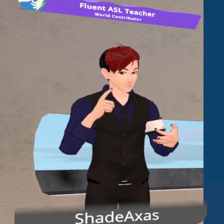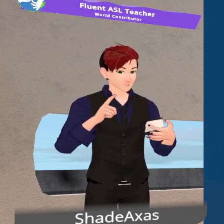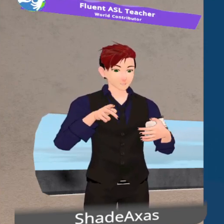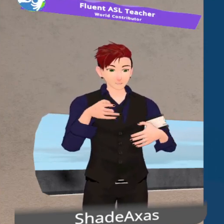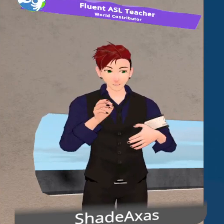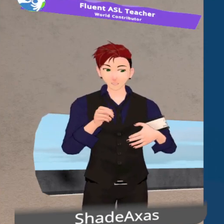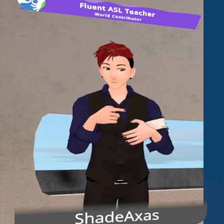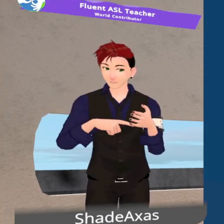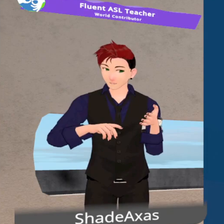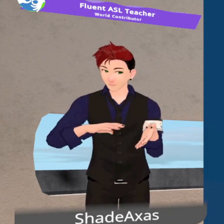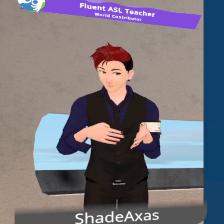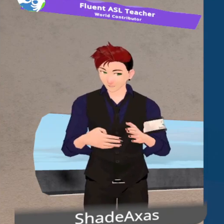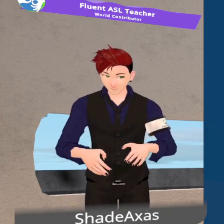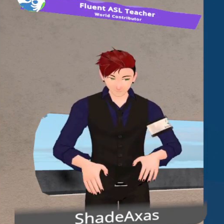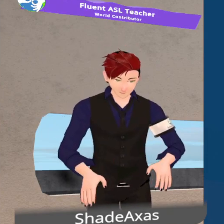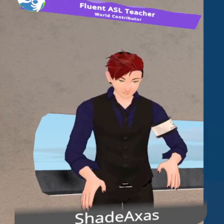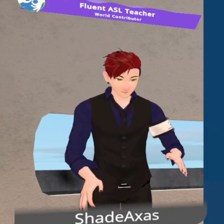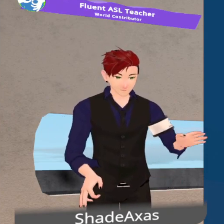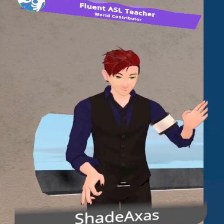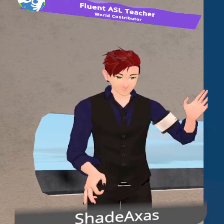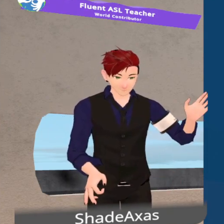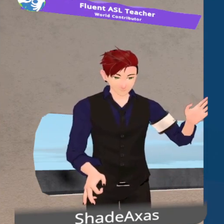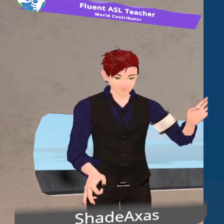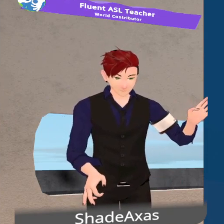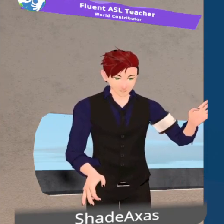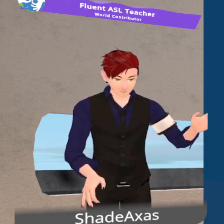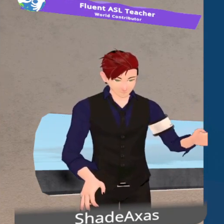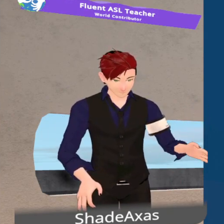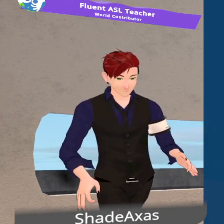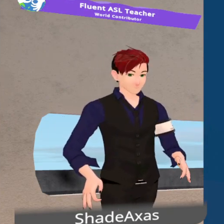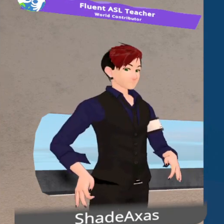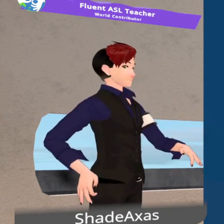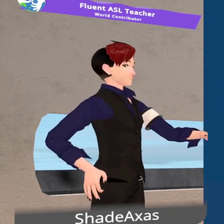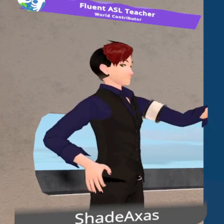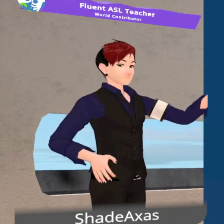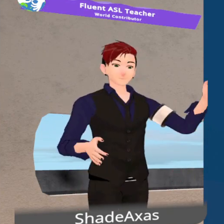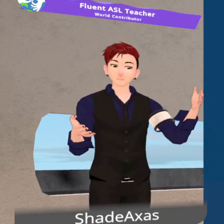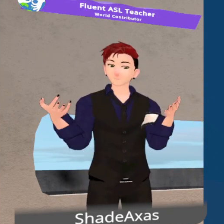What's that? I've heard about PSE. What is PSE? So